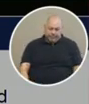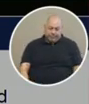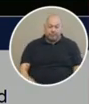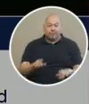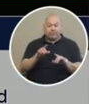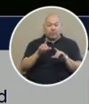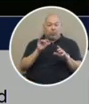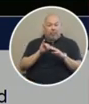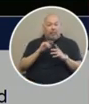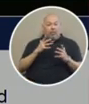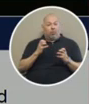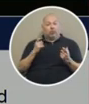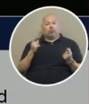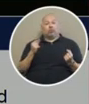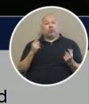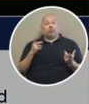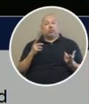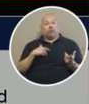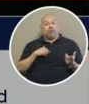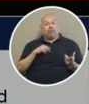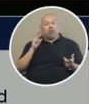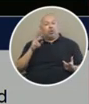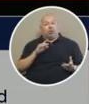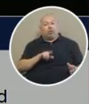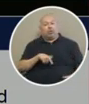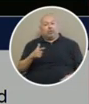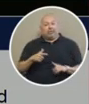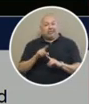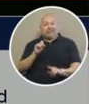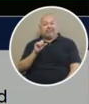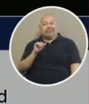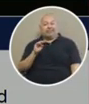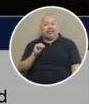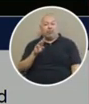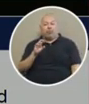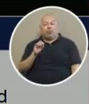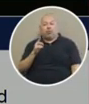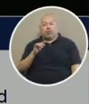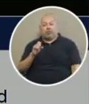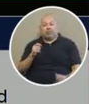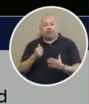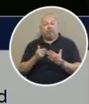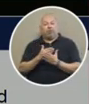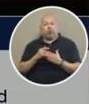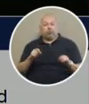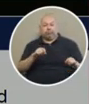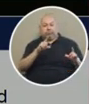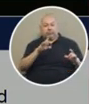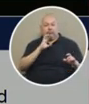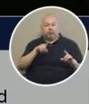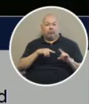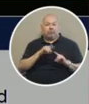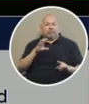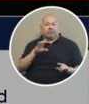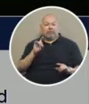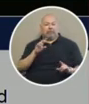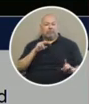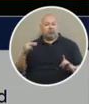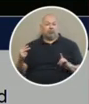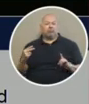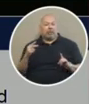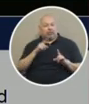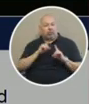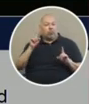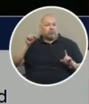And with that, what I would like to do is I would actually like at this point turn it over to Sam Rodriguez. He has a couple of slides that he wants to talk about from the CID perspective on those